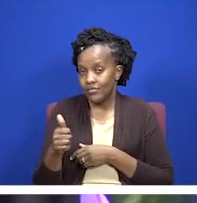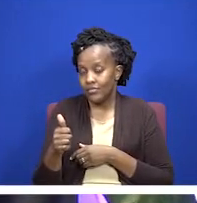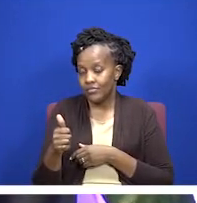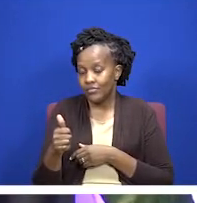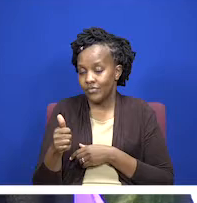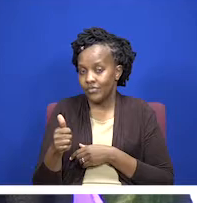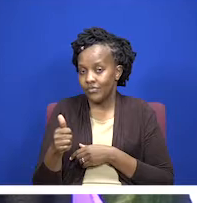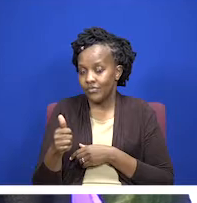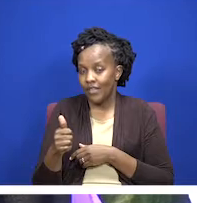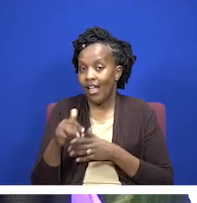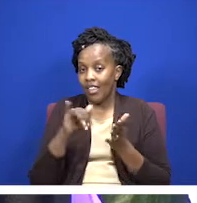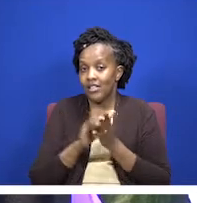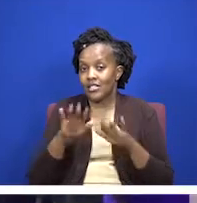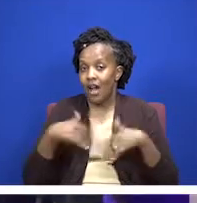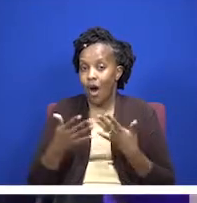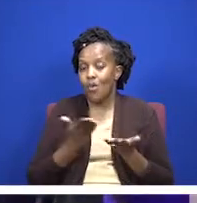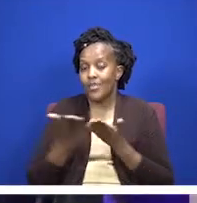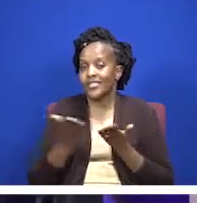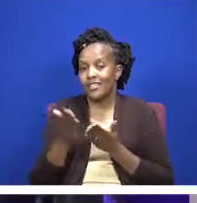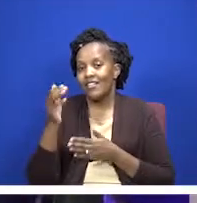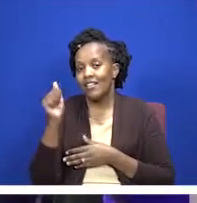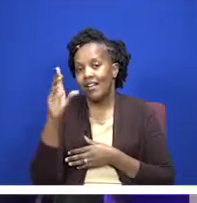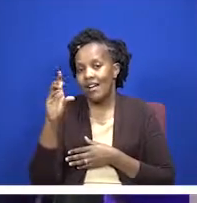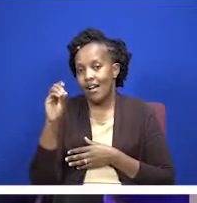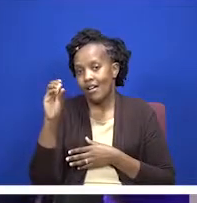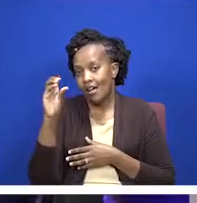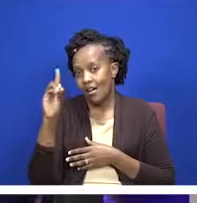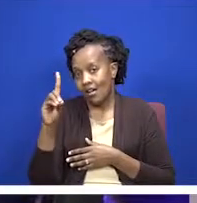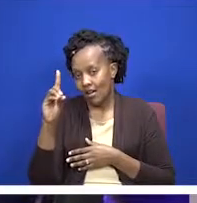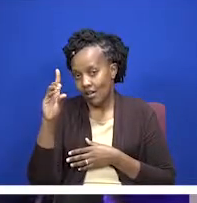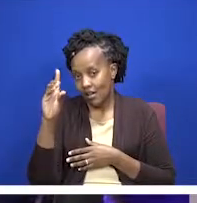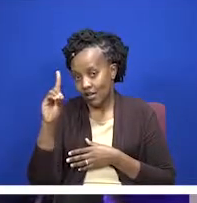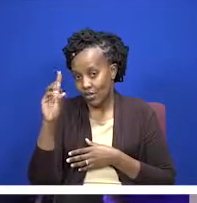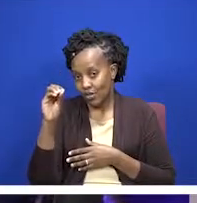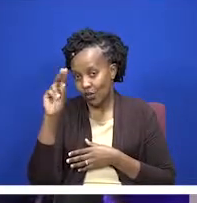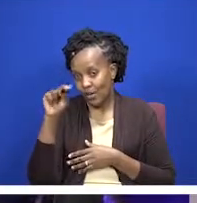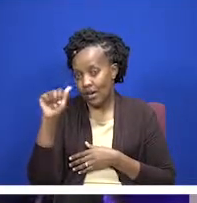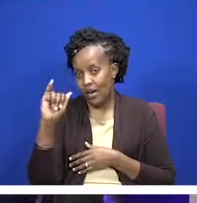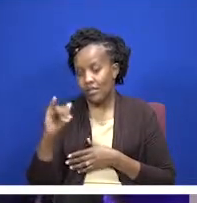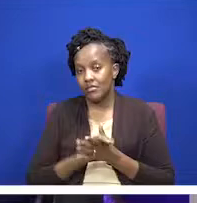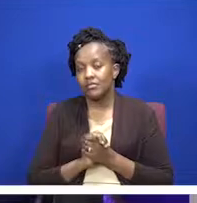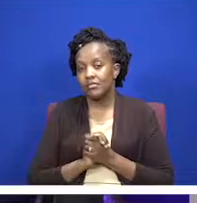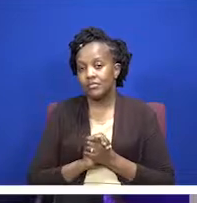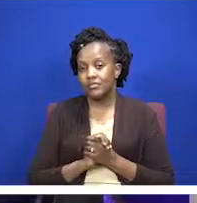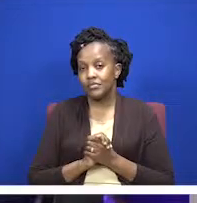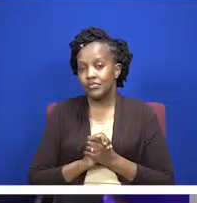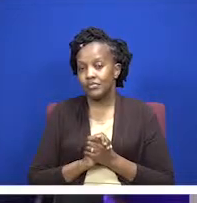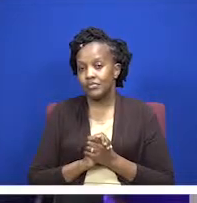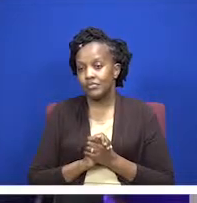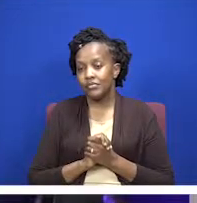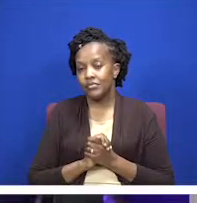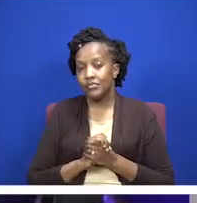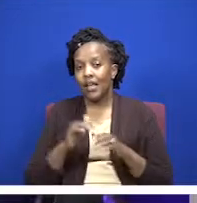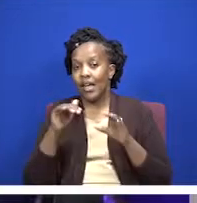also serve Adonai, our Lord and Master. And as we serve one another, we know that we are serving God.